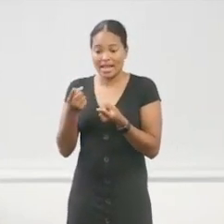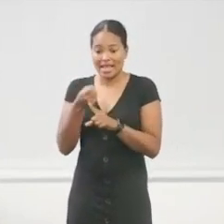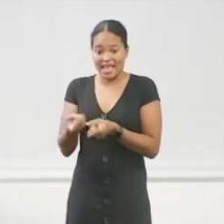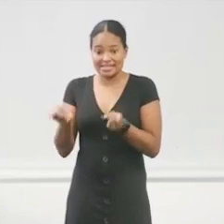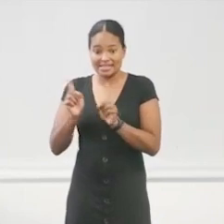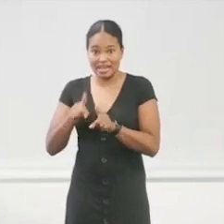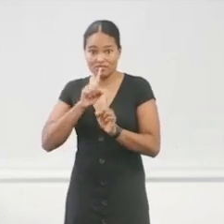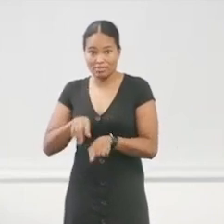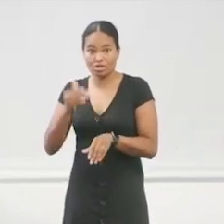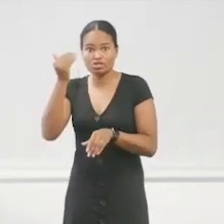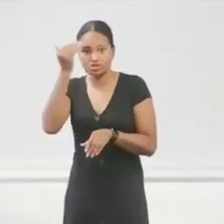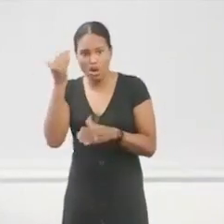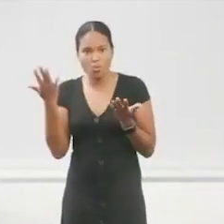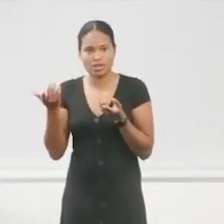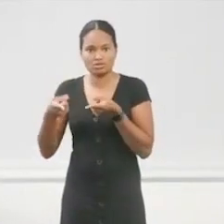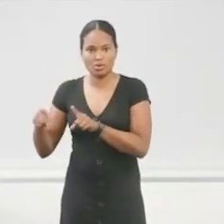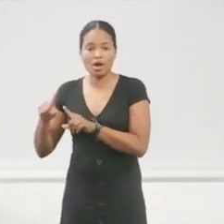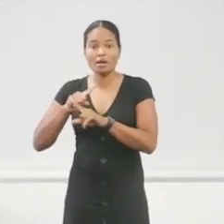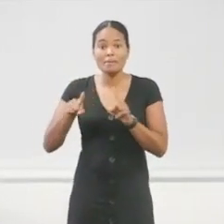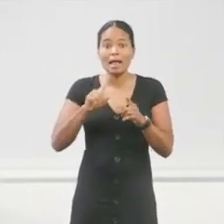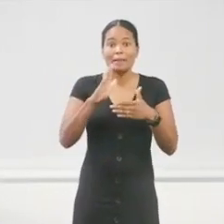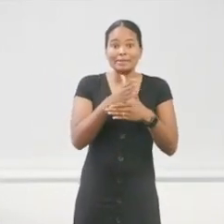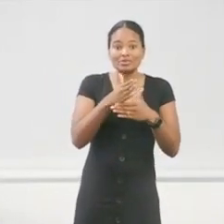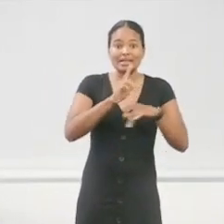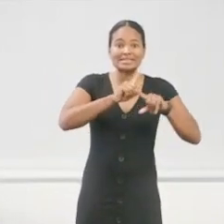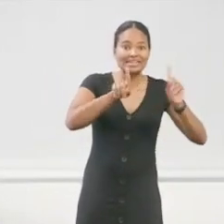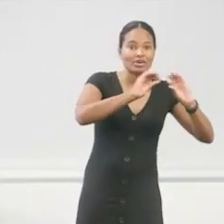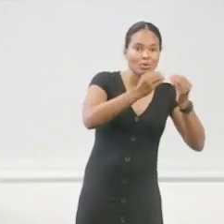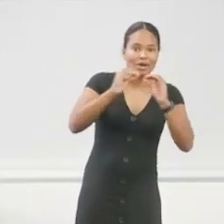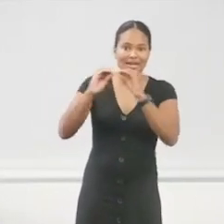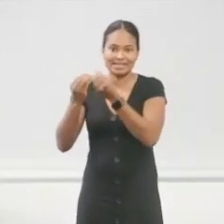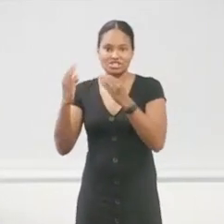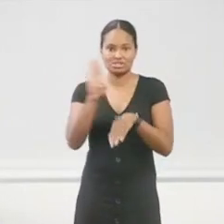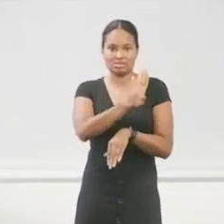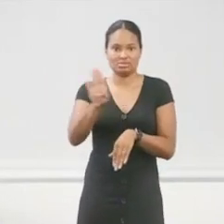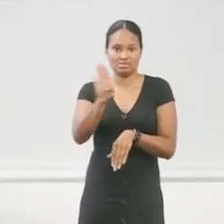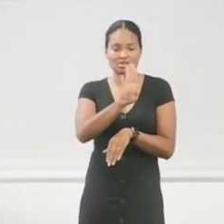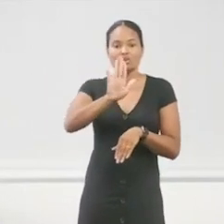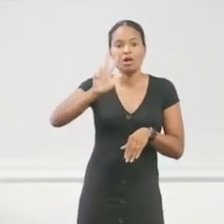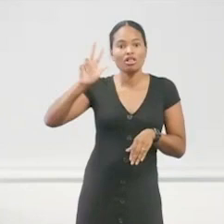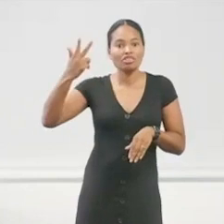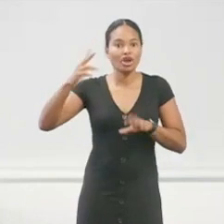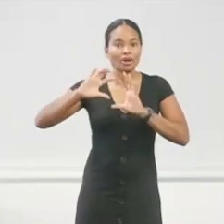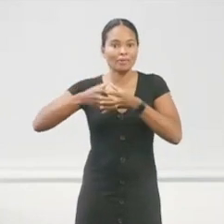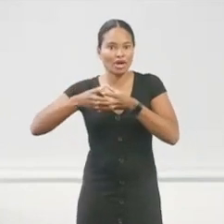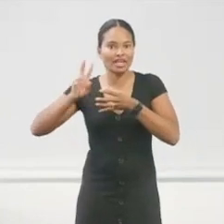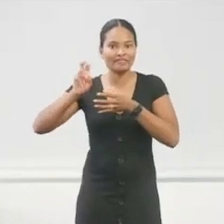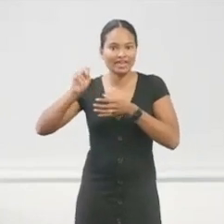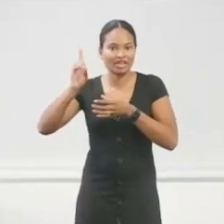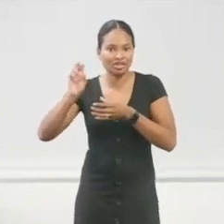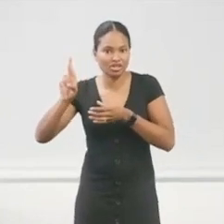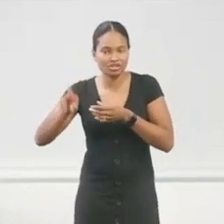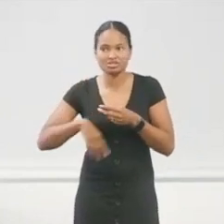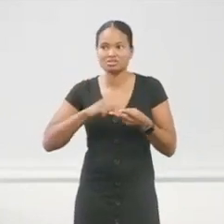on, but also between organizations. So your third-party vendors, your